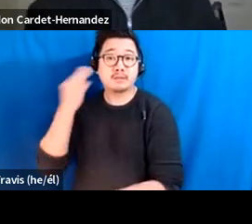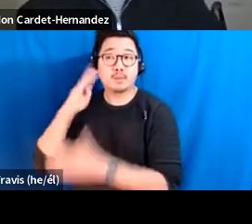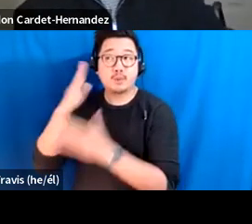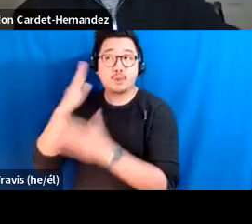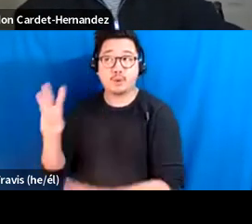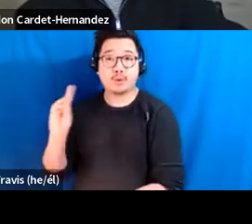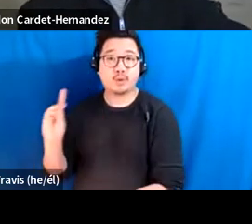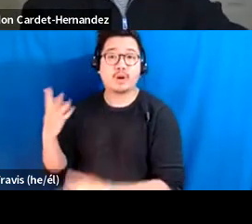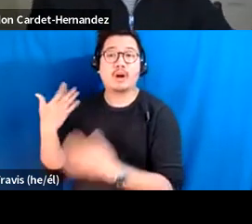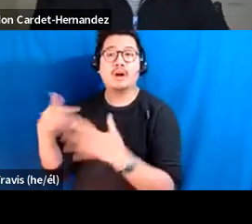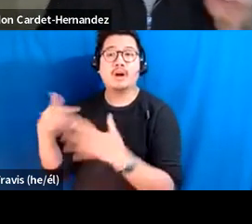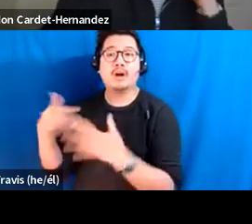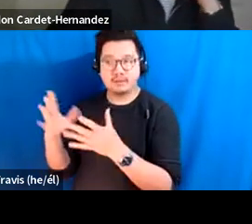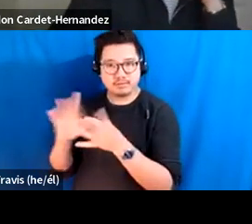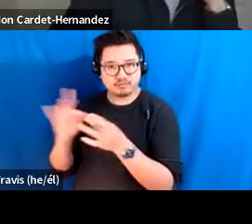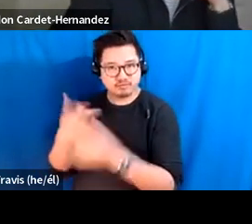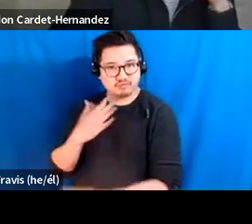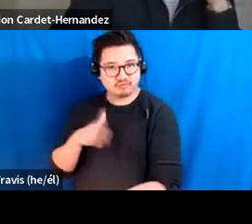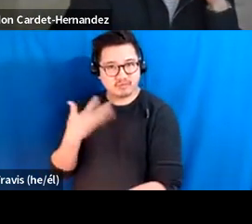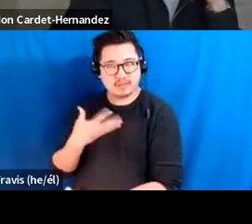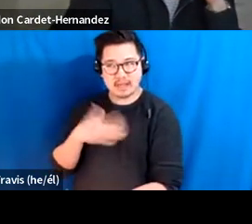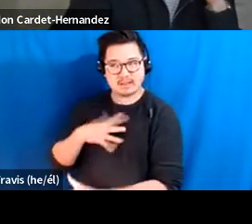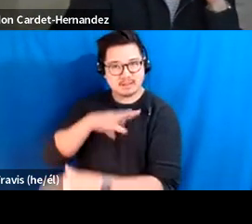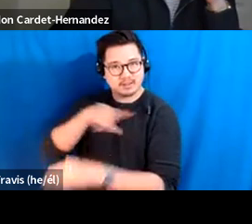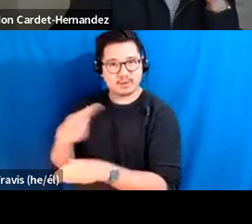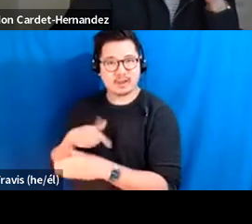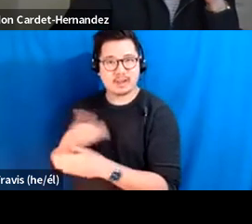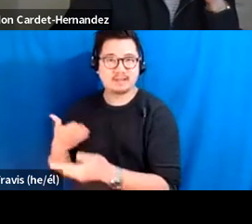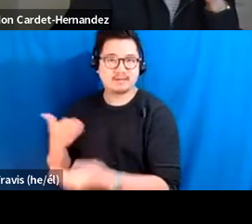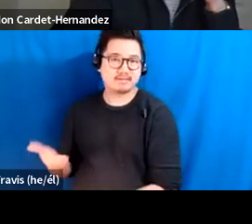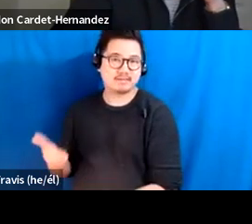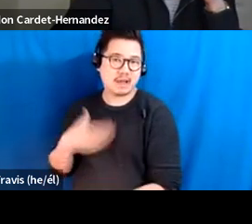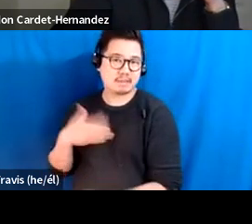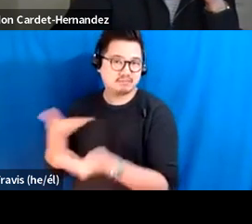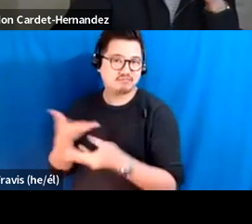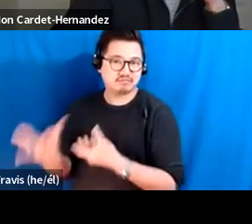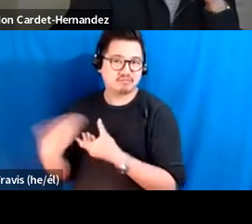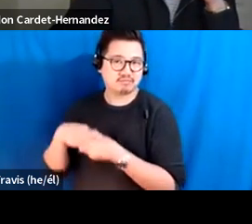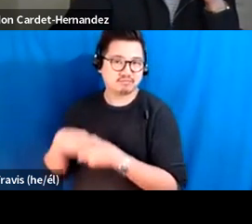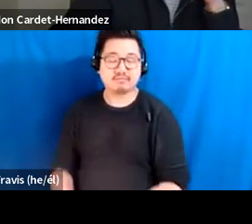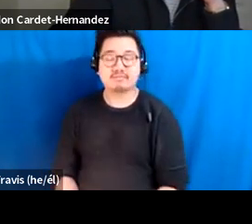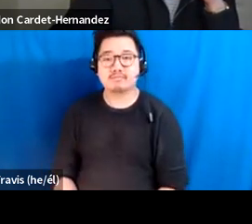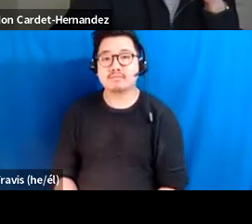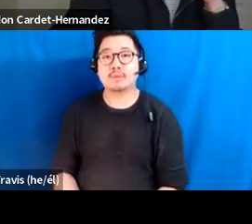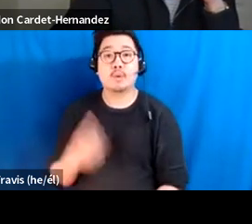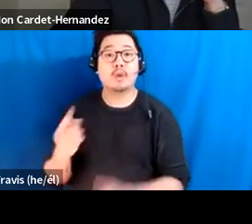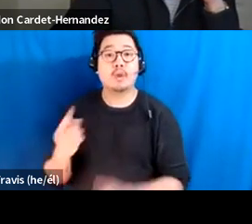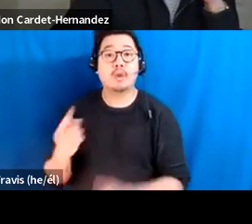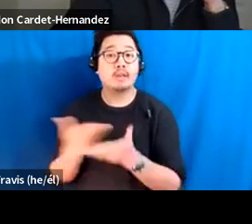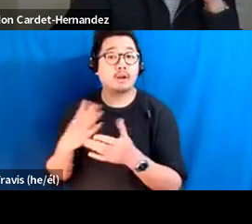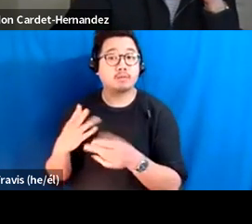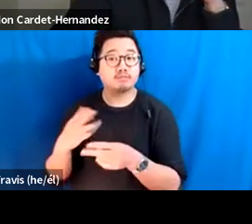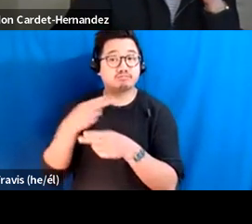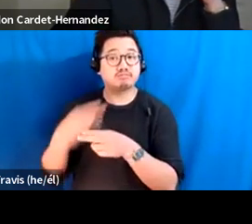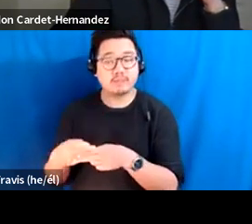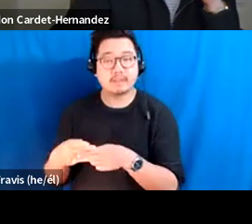interest in being a part of that process so we're excited to welcome welcome her into that one other thing that just to mention is just summer school as well